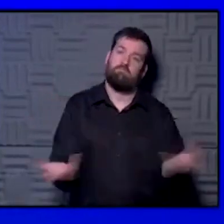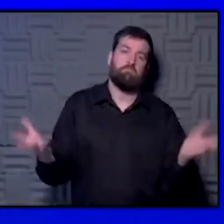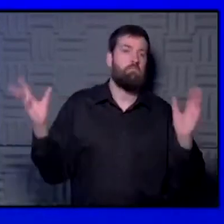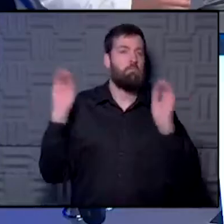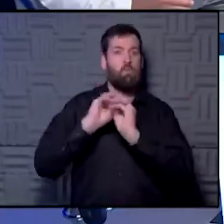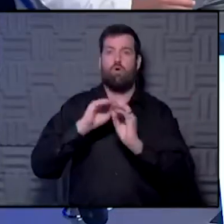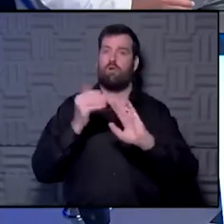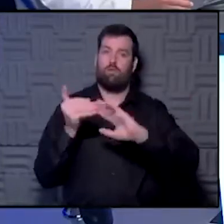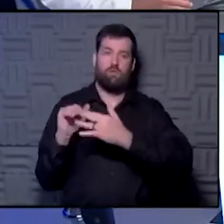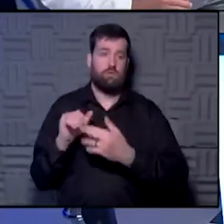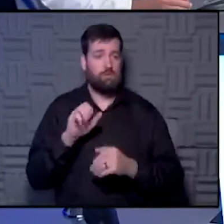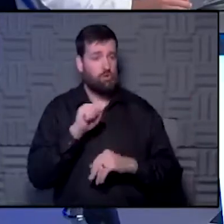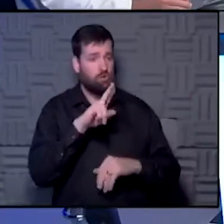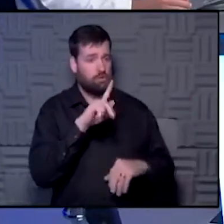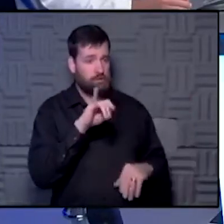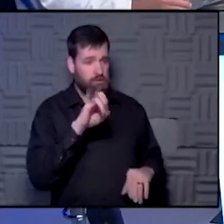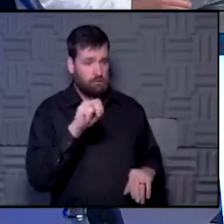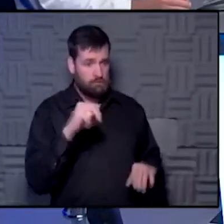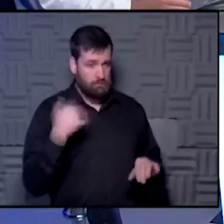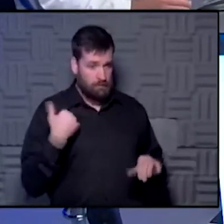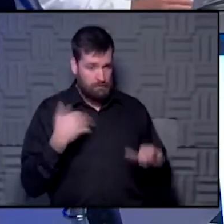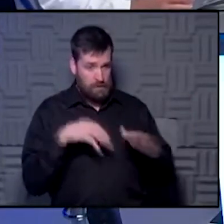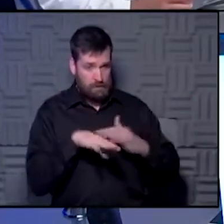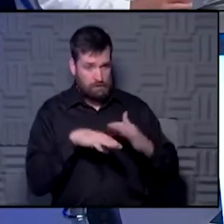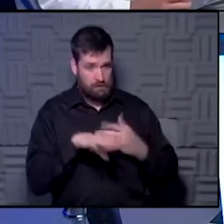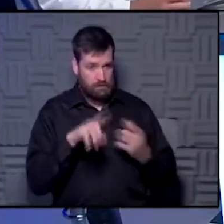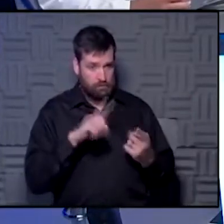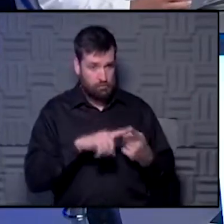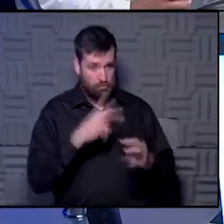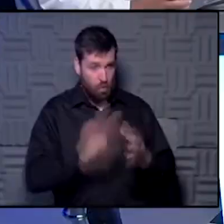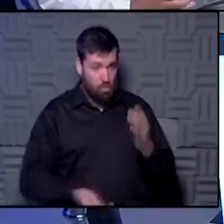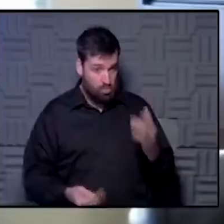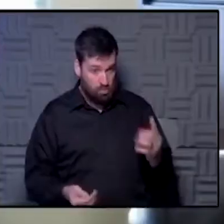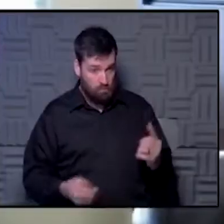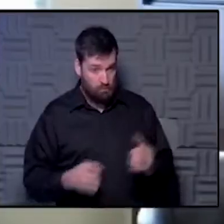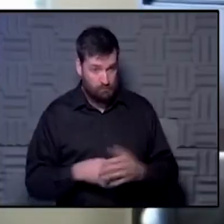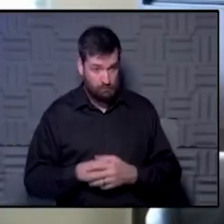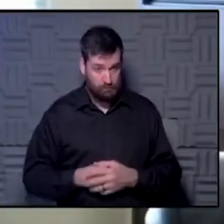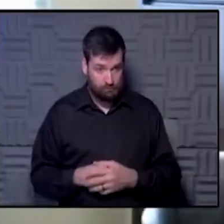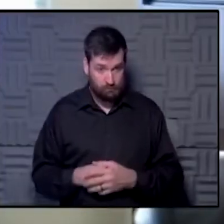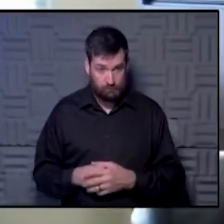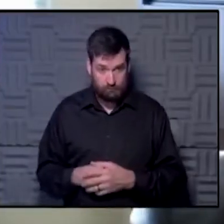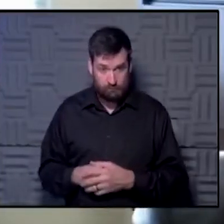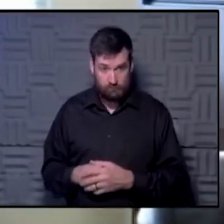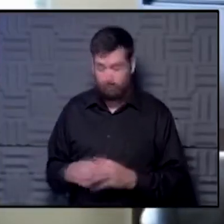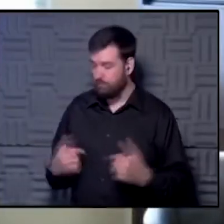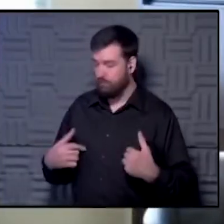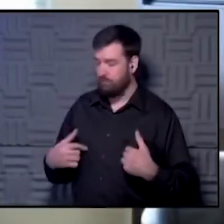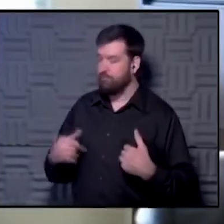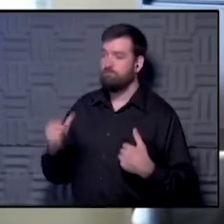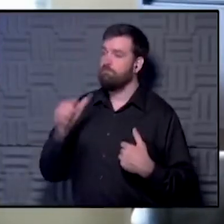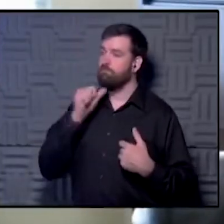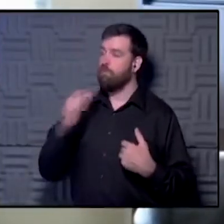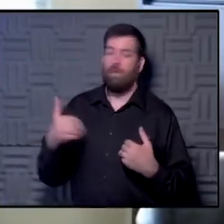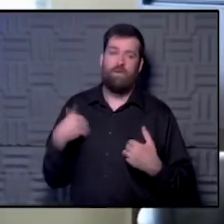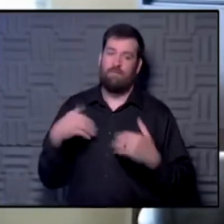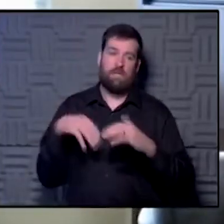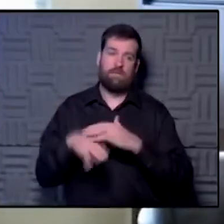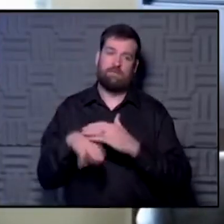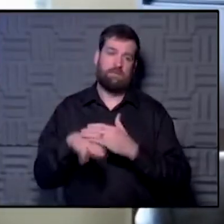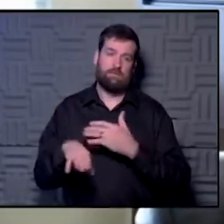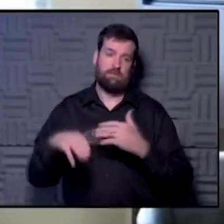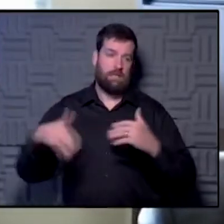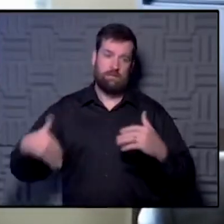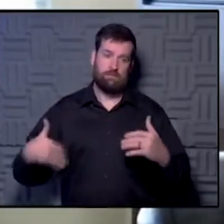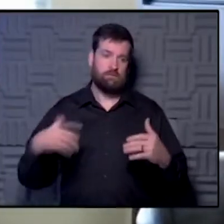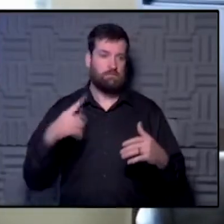communities. Austin, do you have access to both? We don't have access yet.